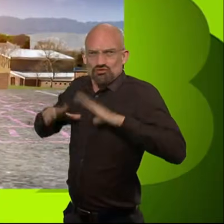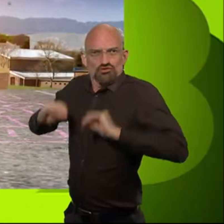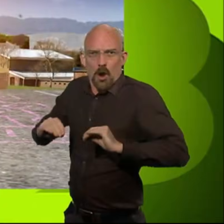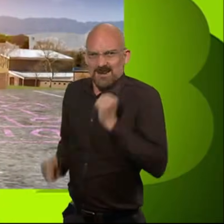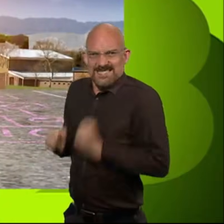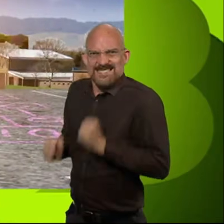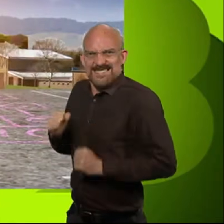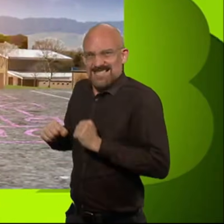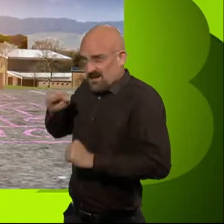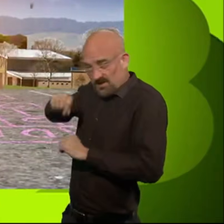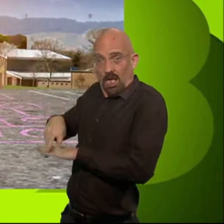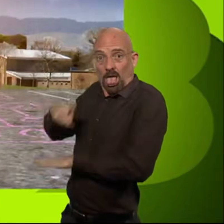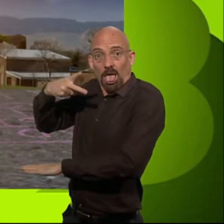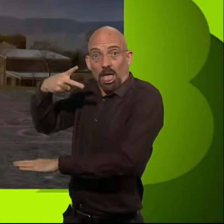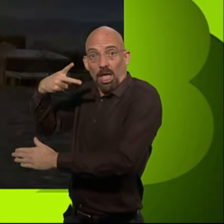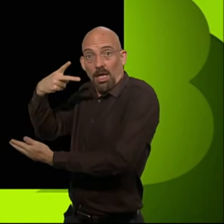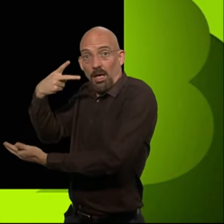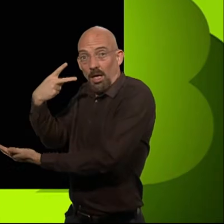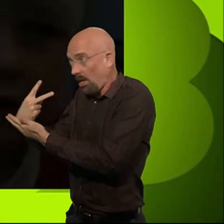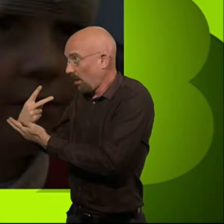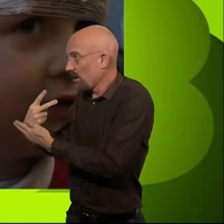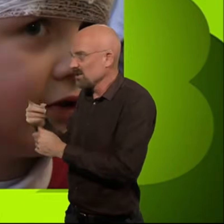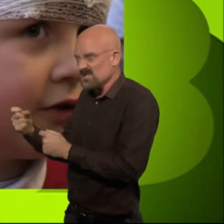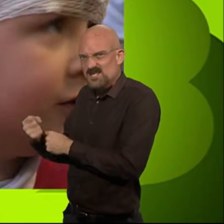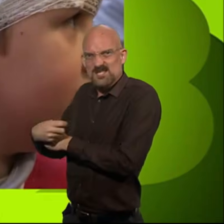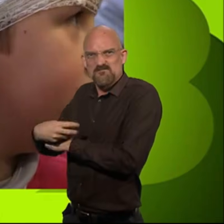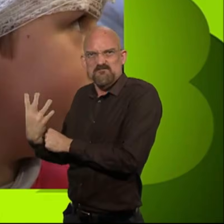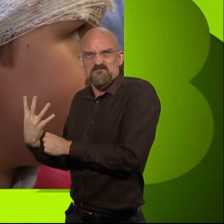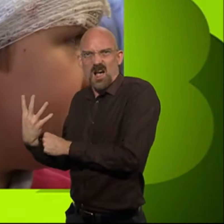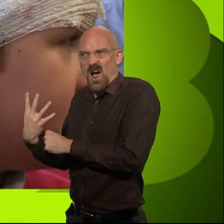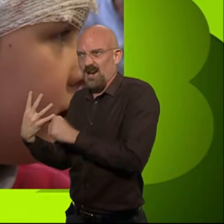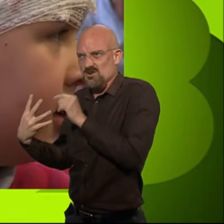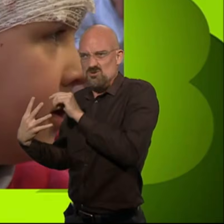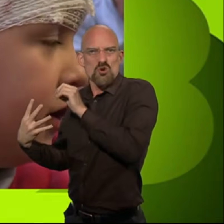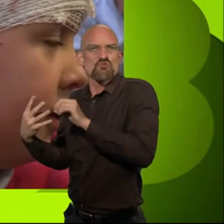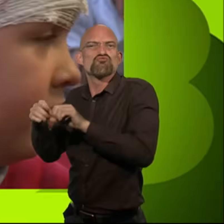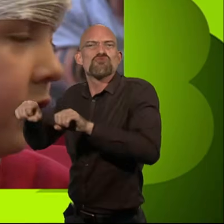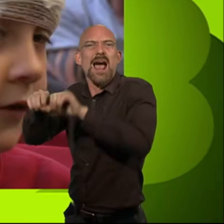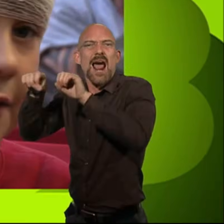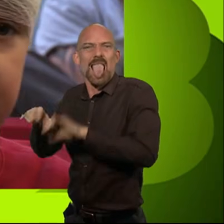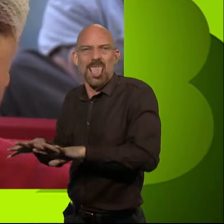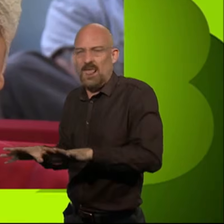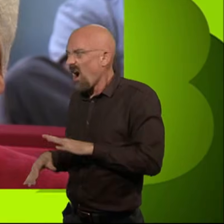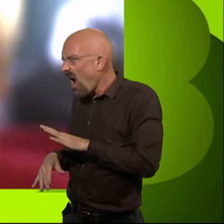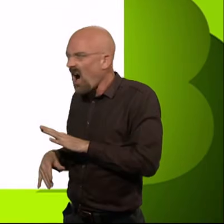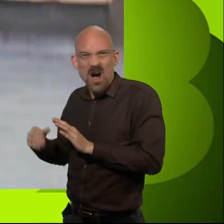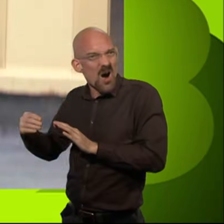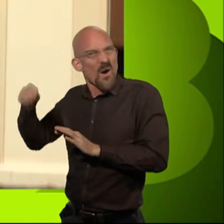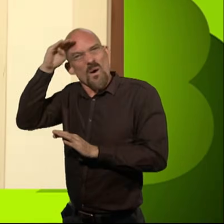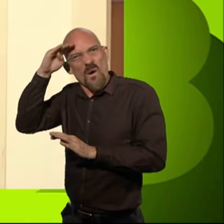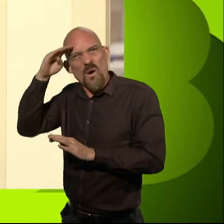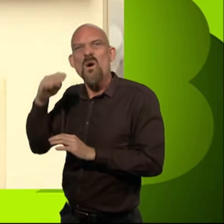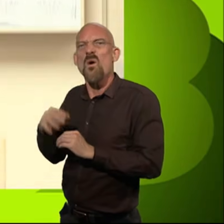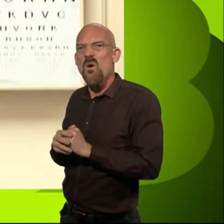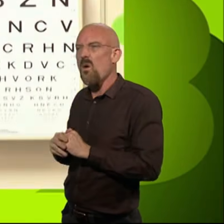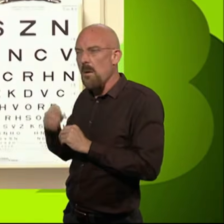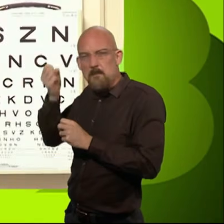some spiky railings. Ouch! I think there's blood all over here. Ooh, sounds nasty.